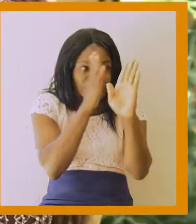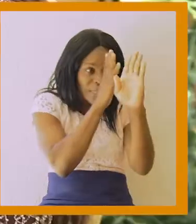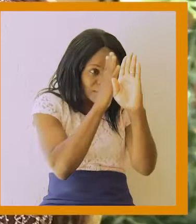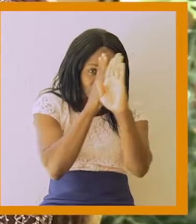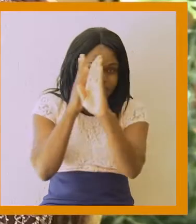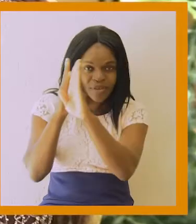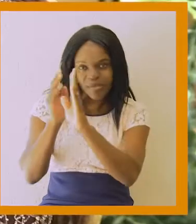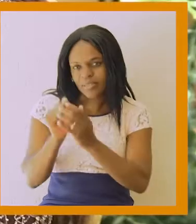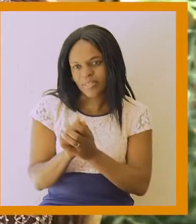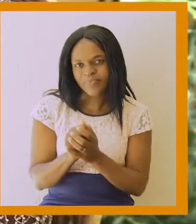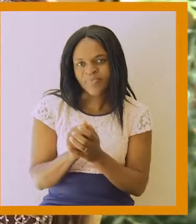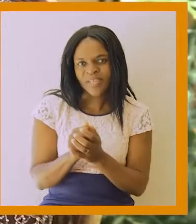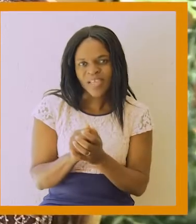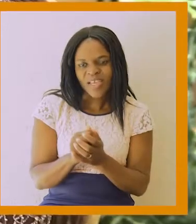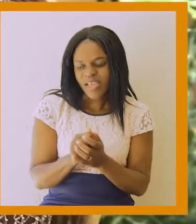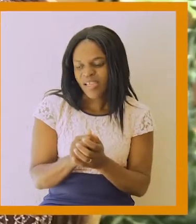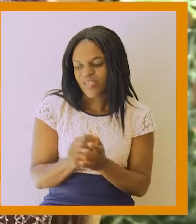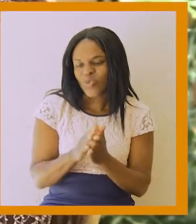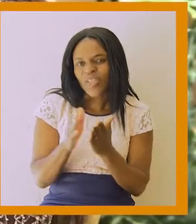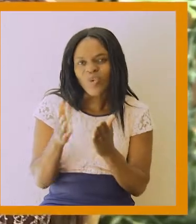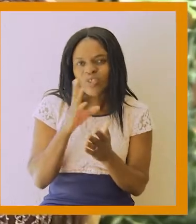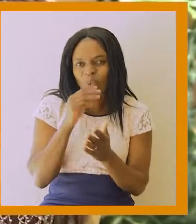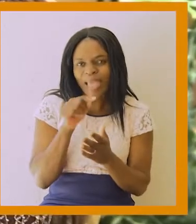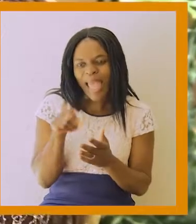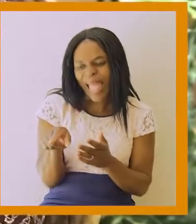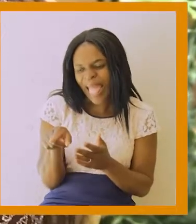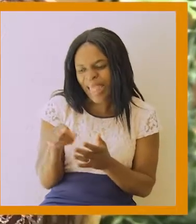without hiding other things and say this is not